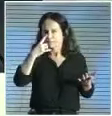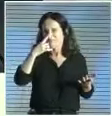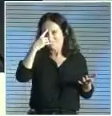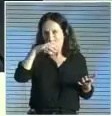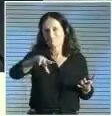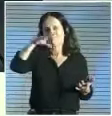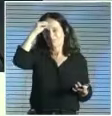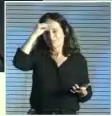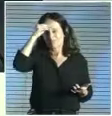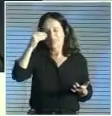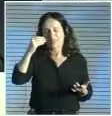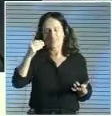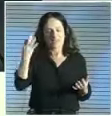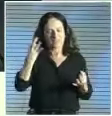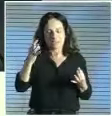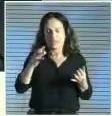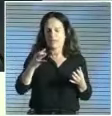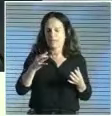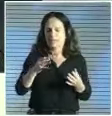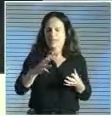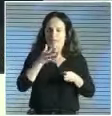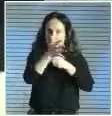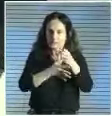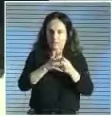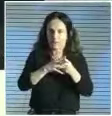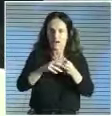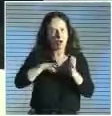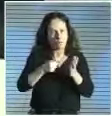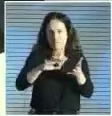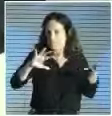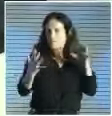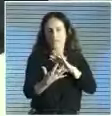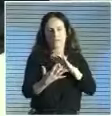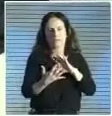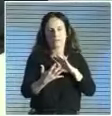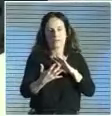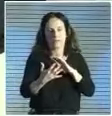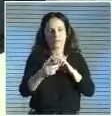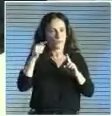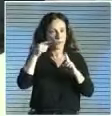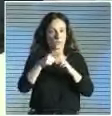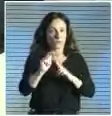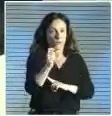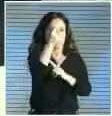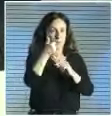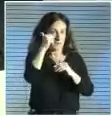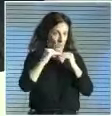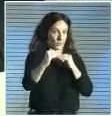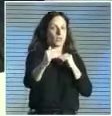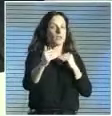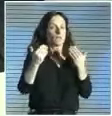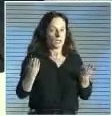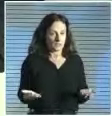become more sustainable. Mostly what we are doing in the top level, let me say this way,